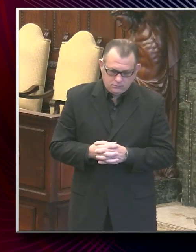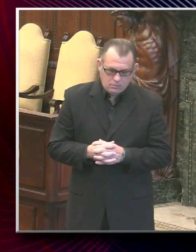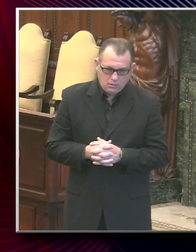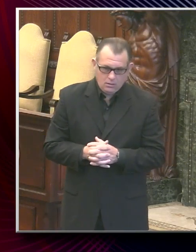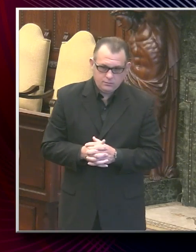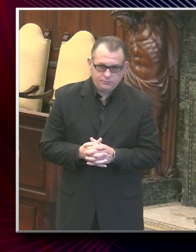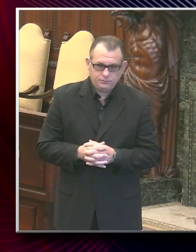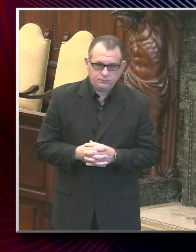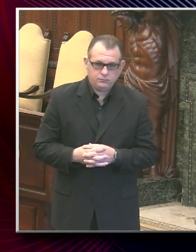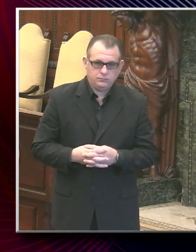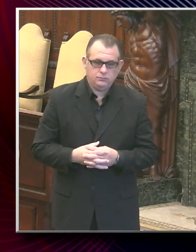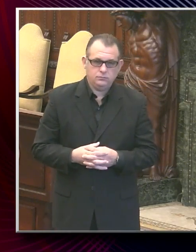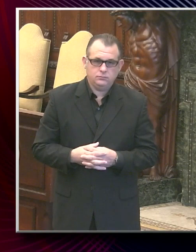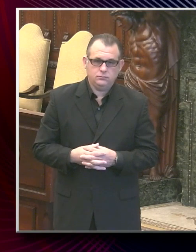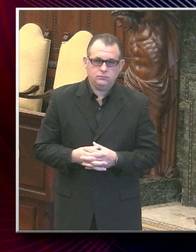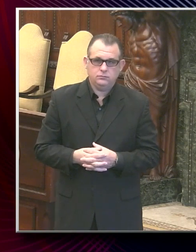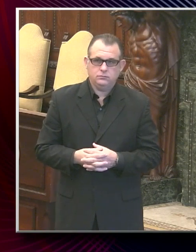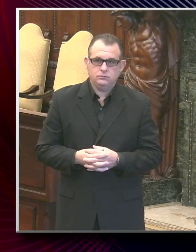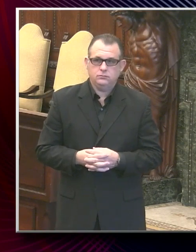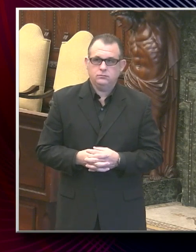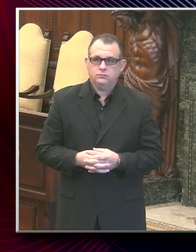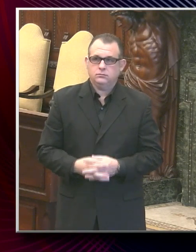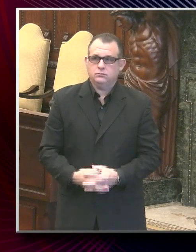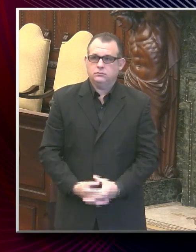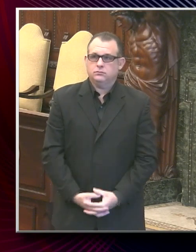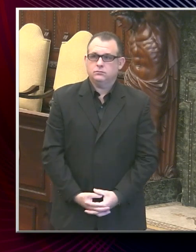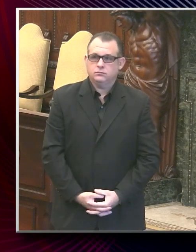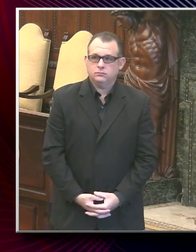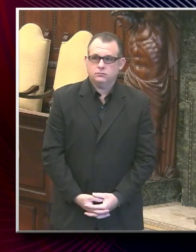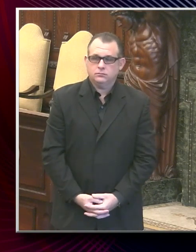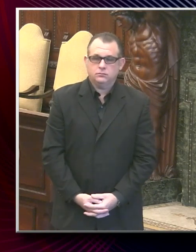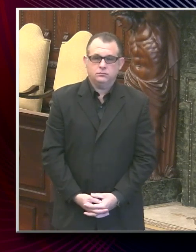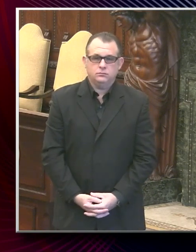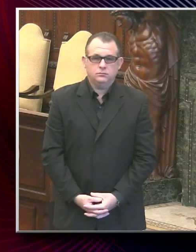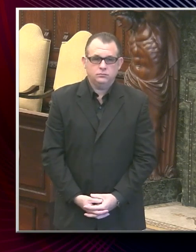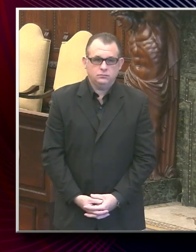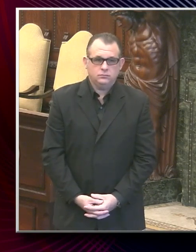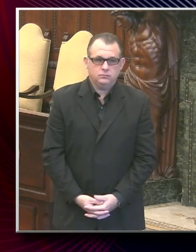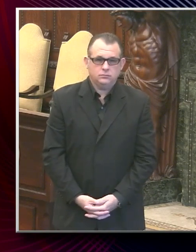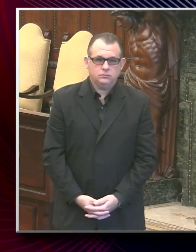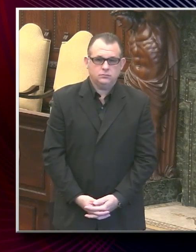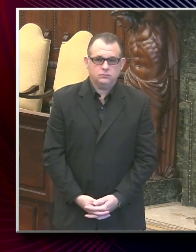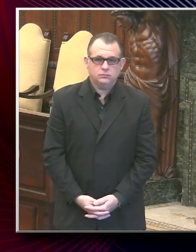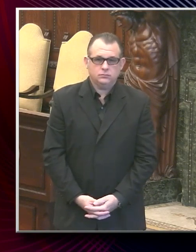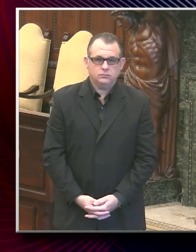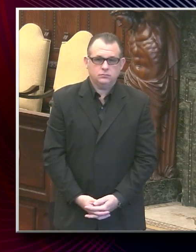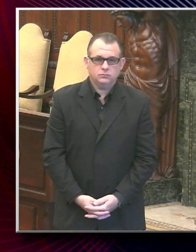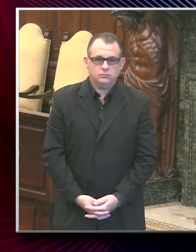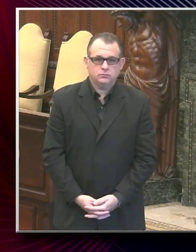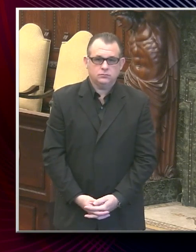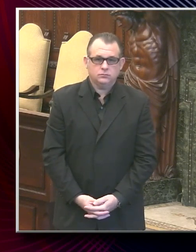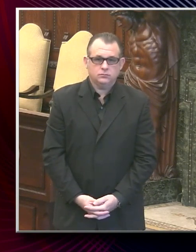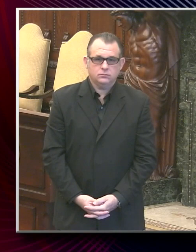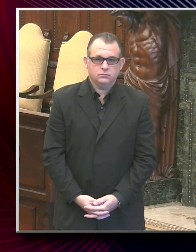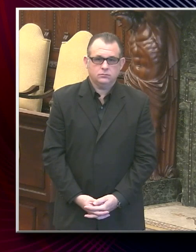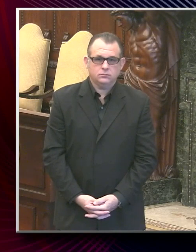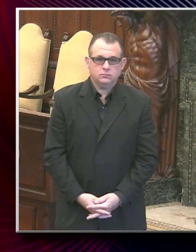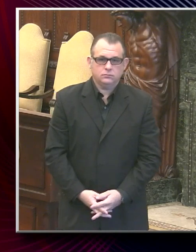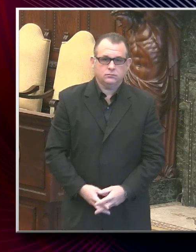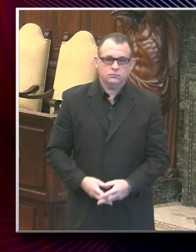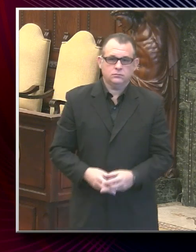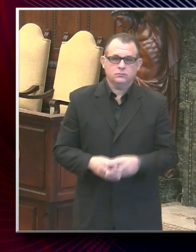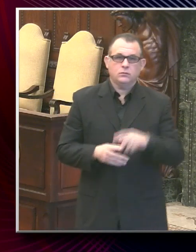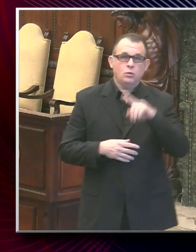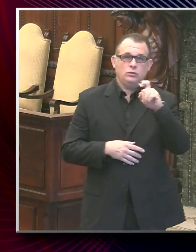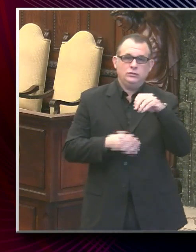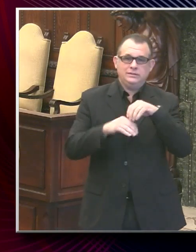tan involucrado él estuvo en esas decisiones y si eso tiene que ver con su renuncia. This question is for